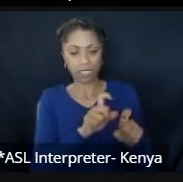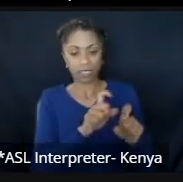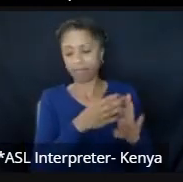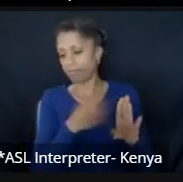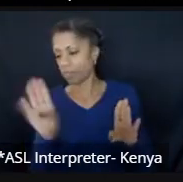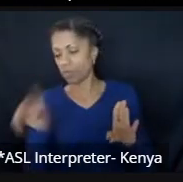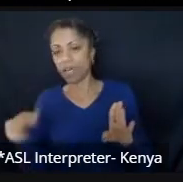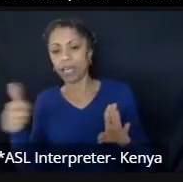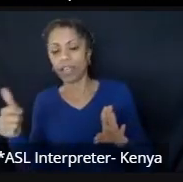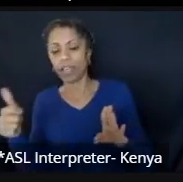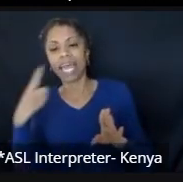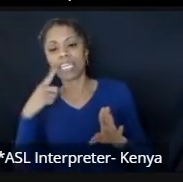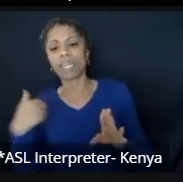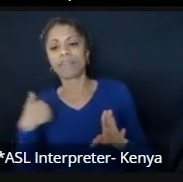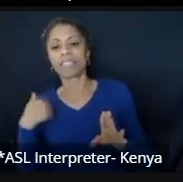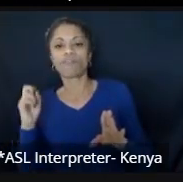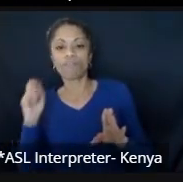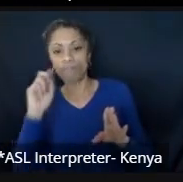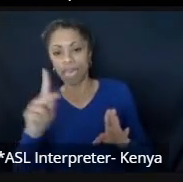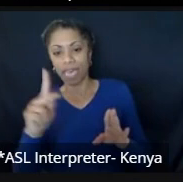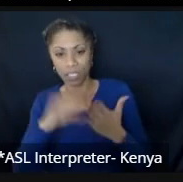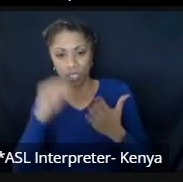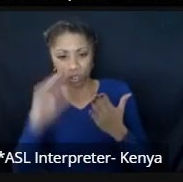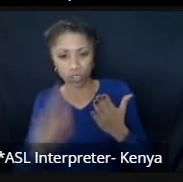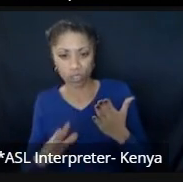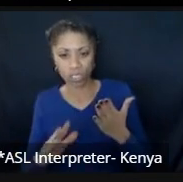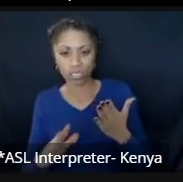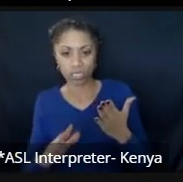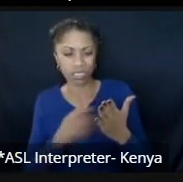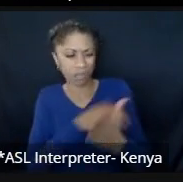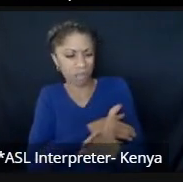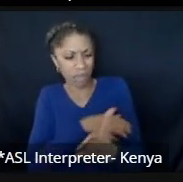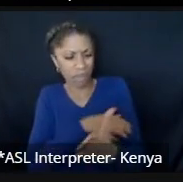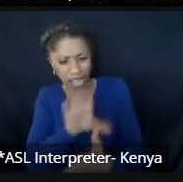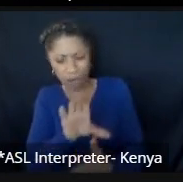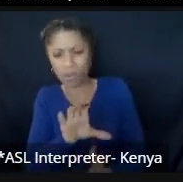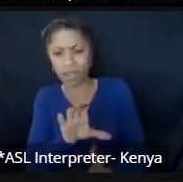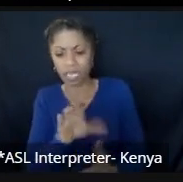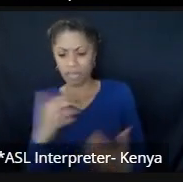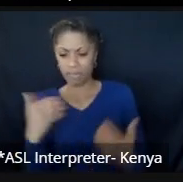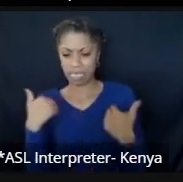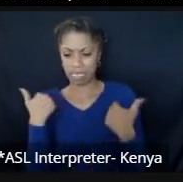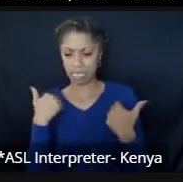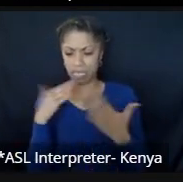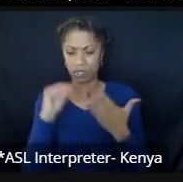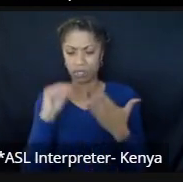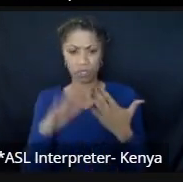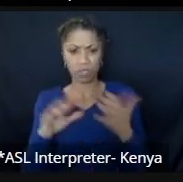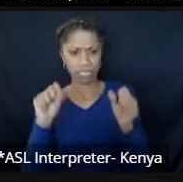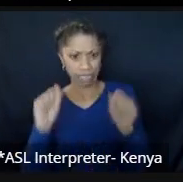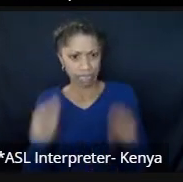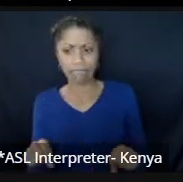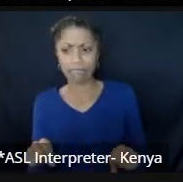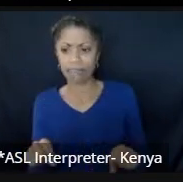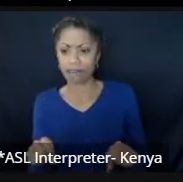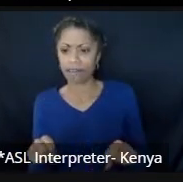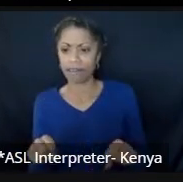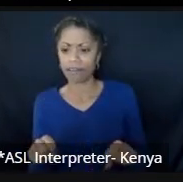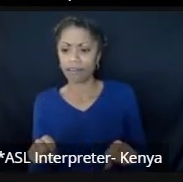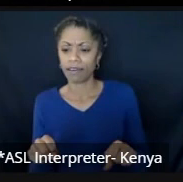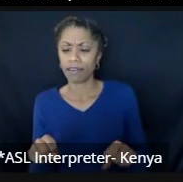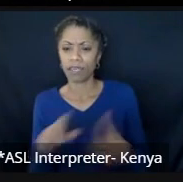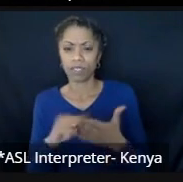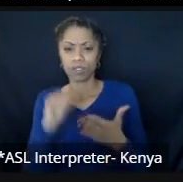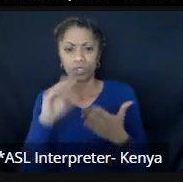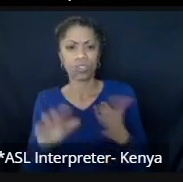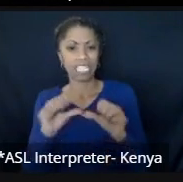and empower the students, and even young students can do this, can begin to be at the center. Yes, student agency,